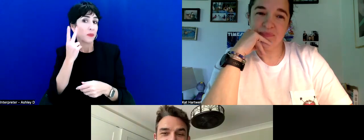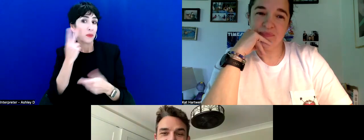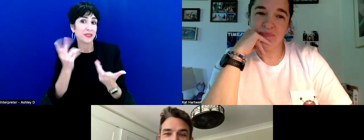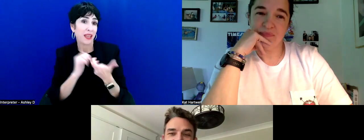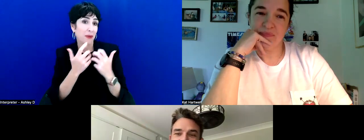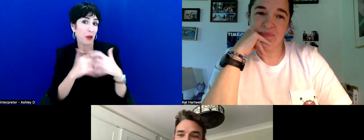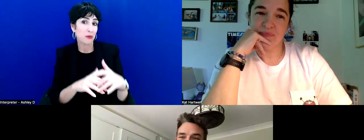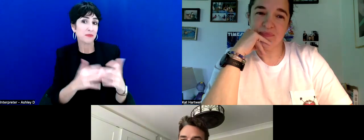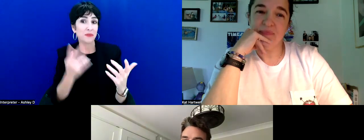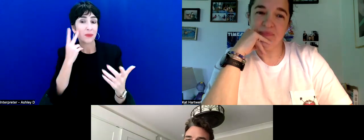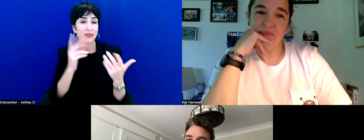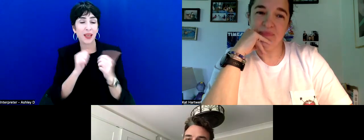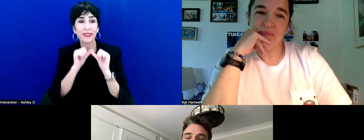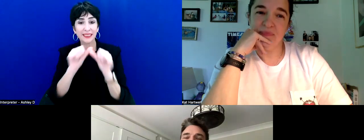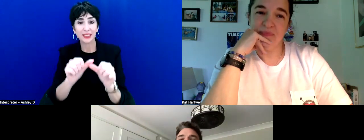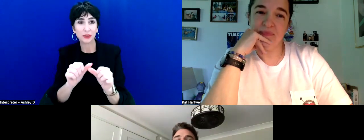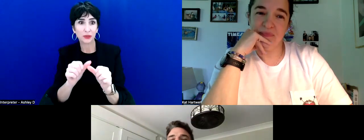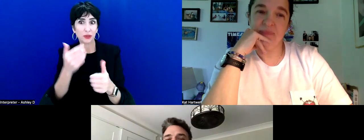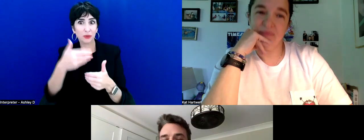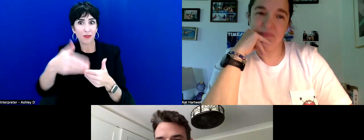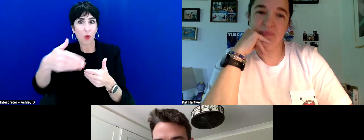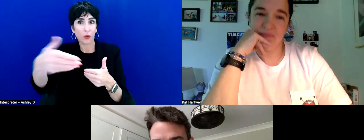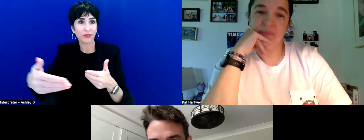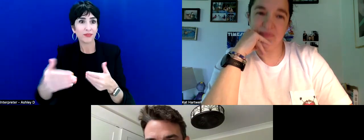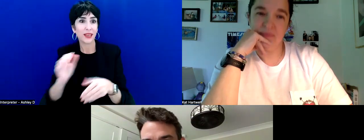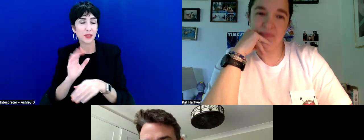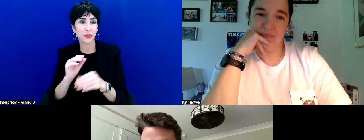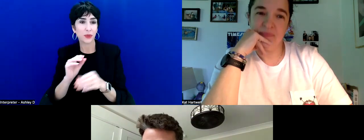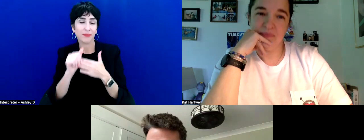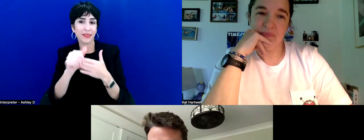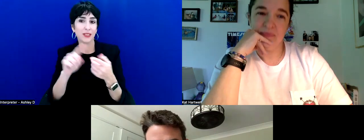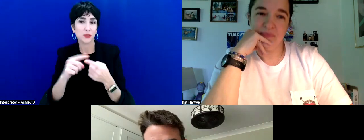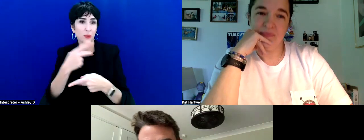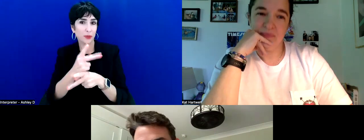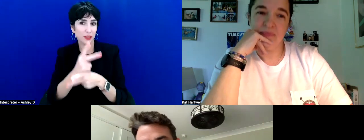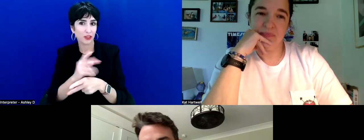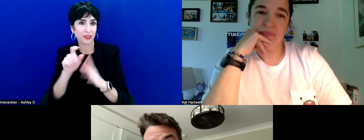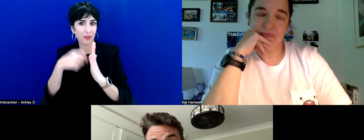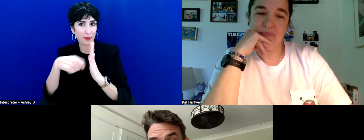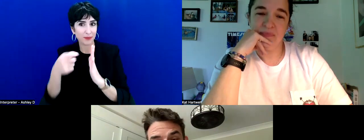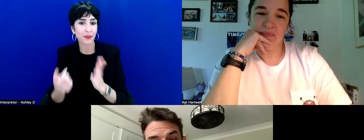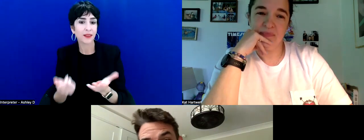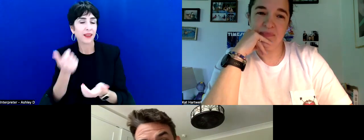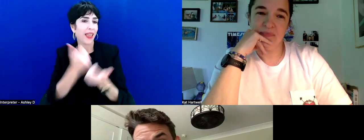it goes and how it continues to unfold as we move towards production. But every role, I definitely try to bring some